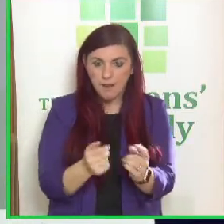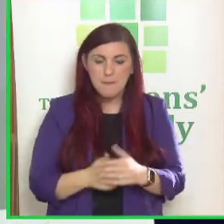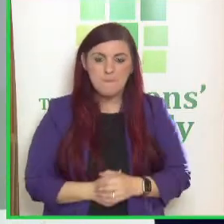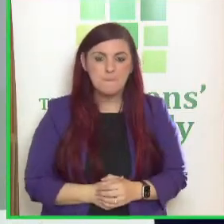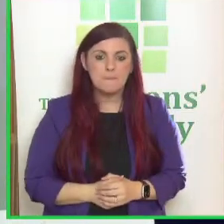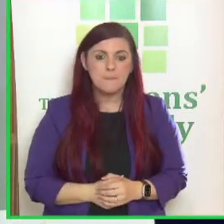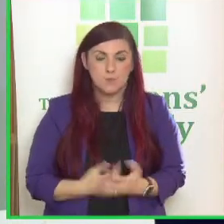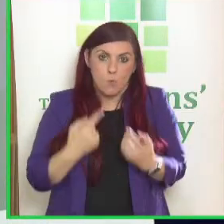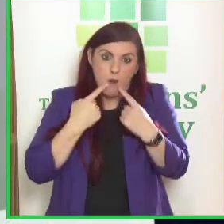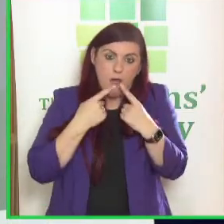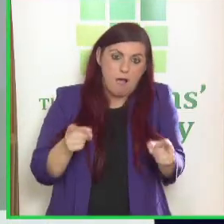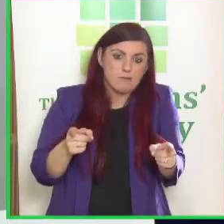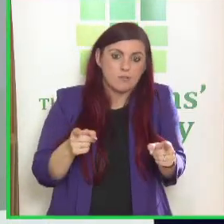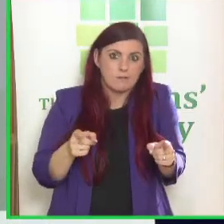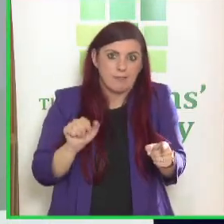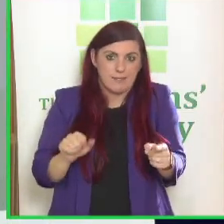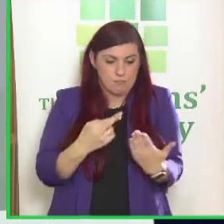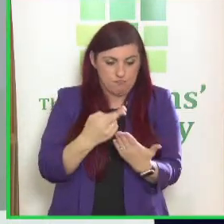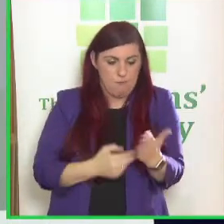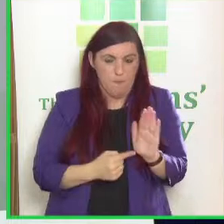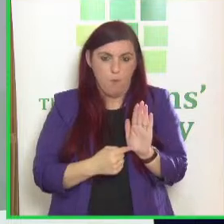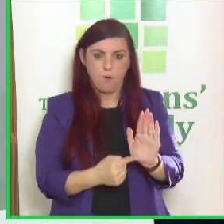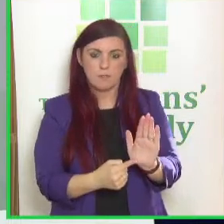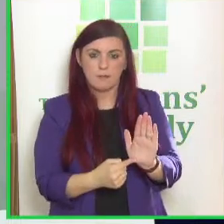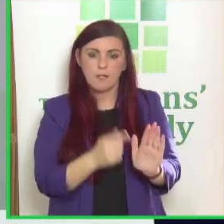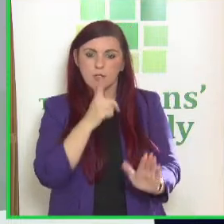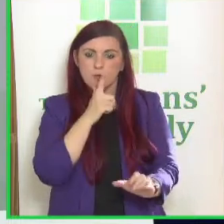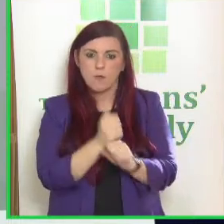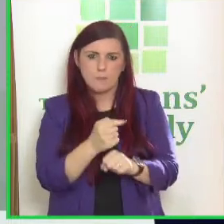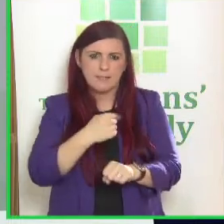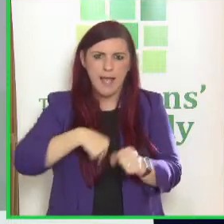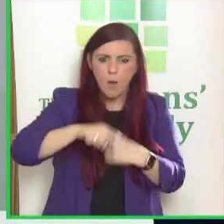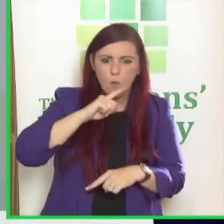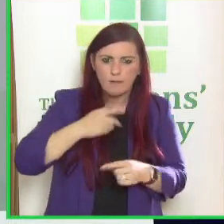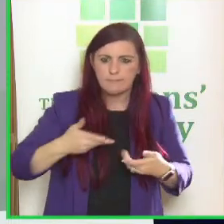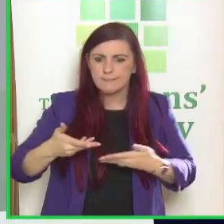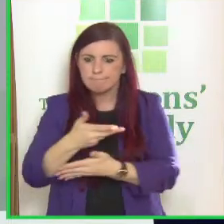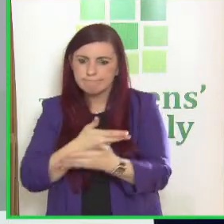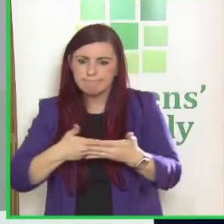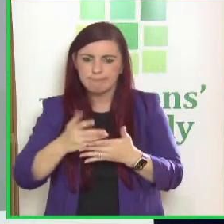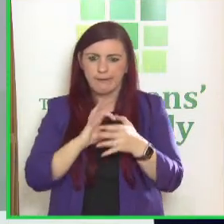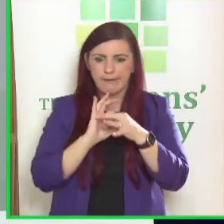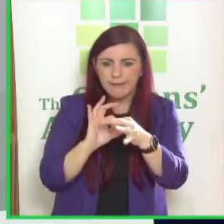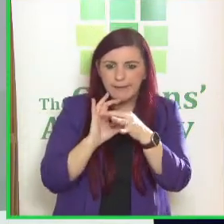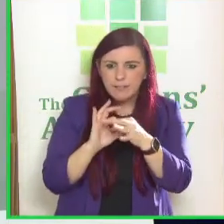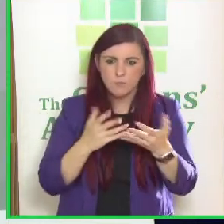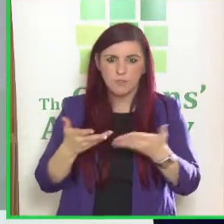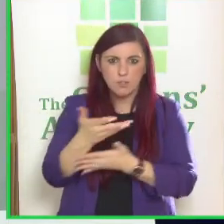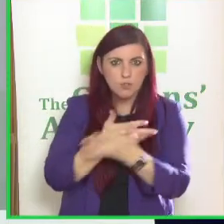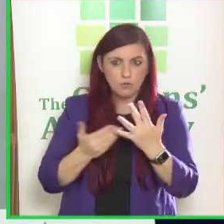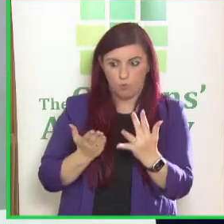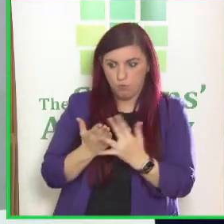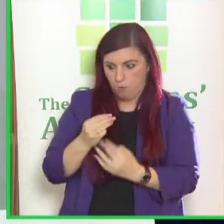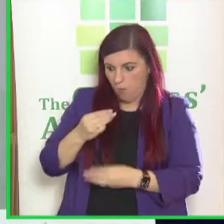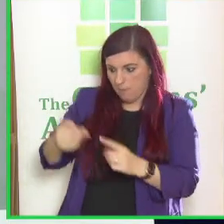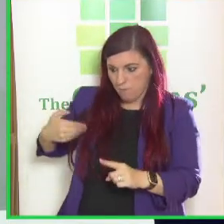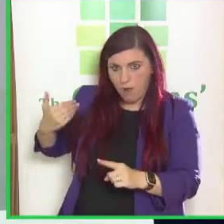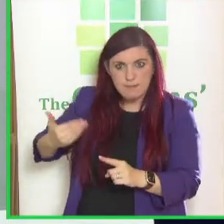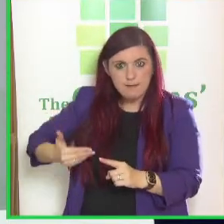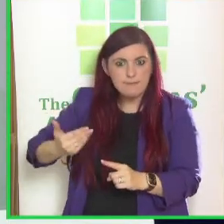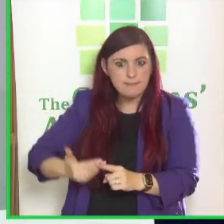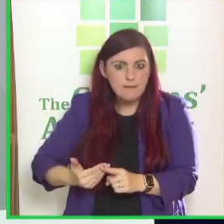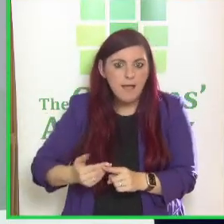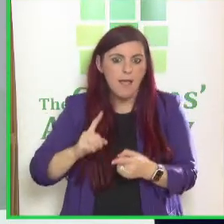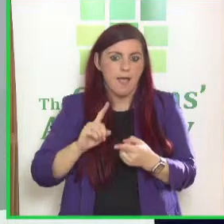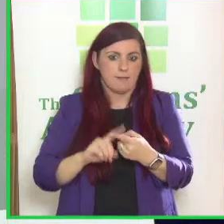guess, to launch and introduce the report which sets out our deliberations, our engagements, our discussions during the Assembly process, and ultimately the